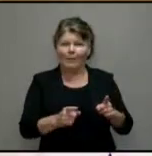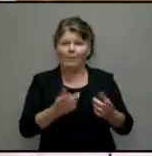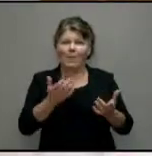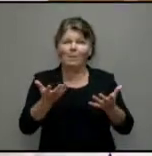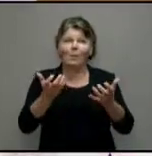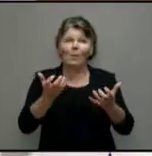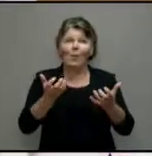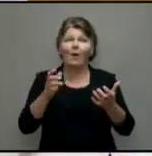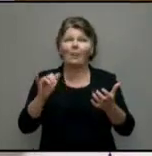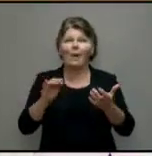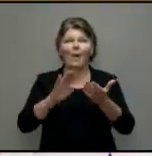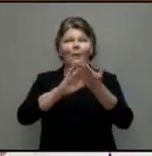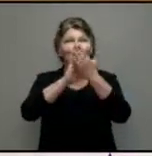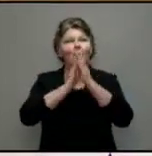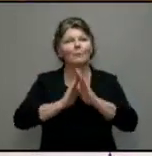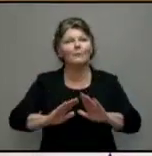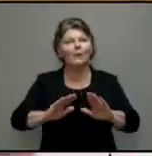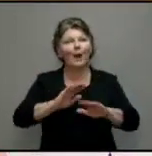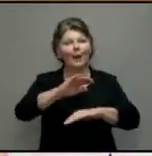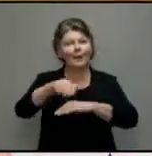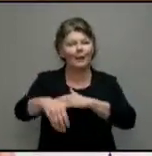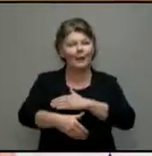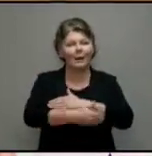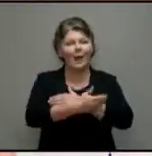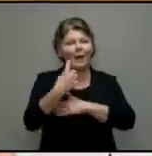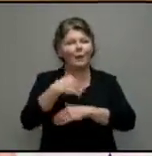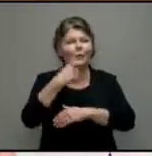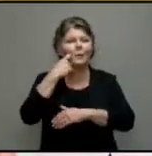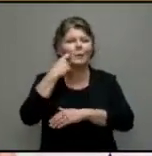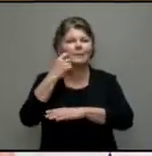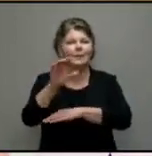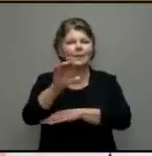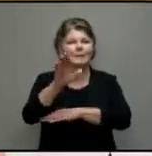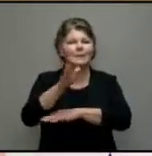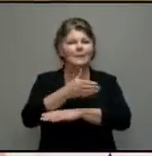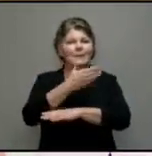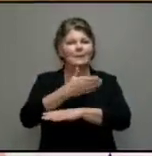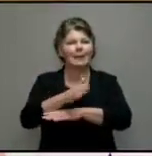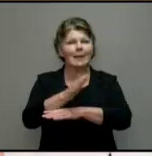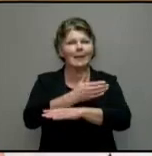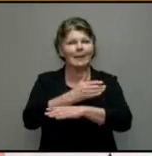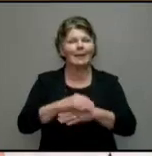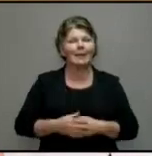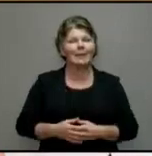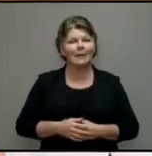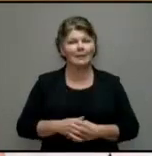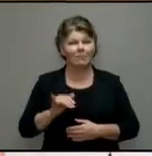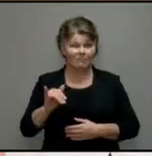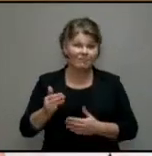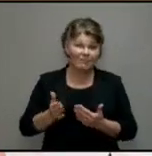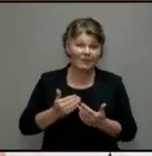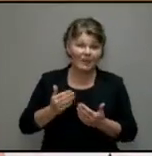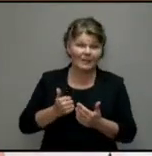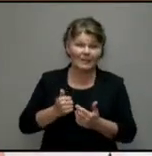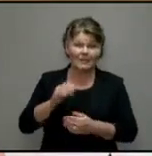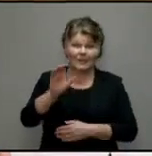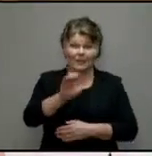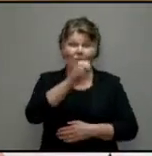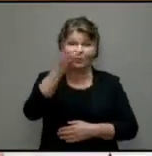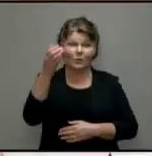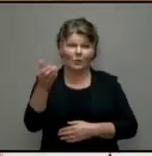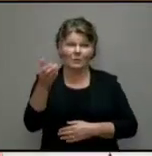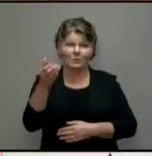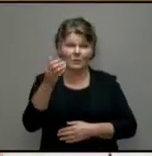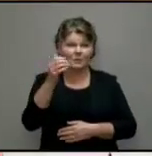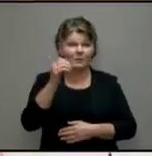peaceful, silent night that we sang on Christmas Eve. And isn't that really easier? Why can't Christmas, and every